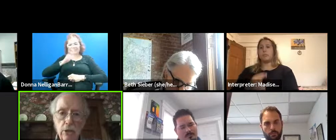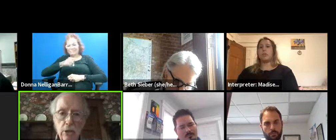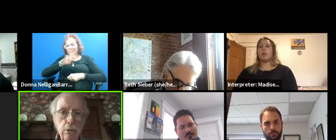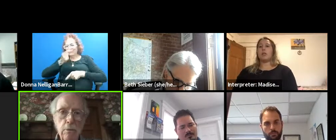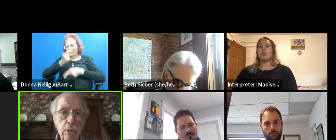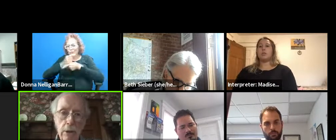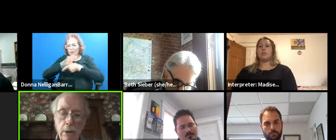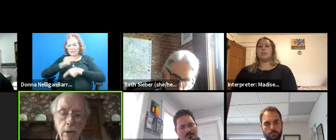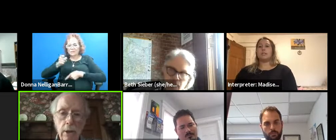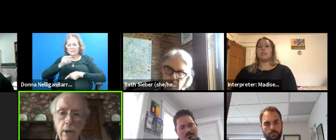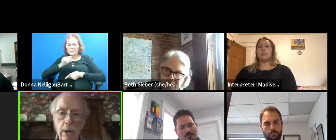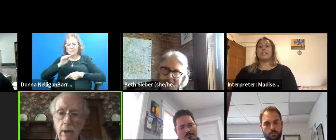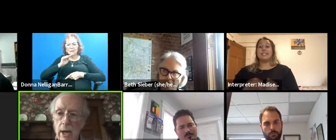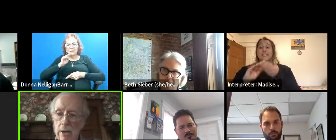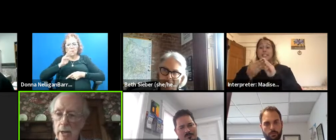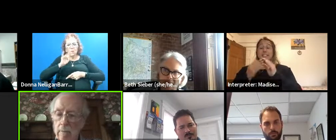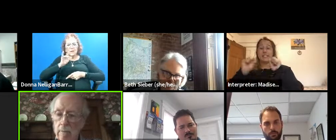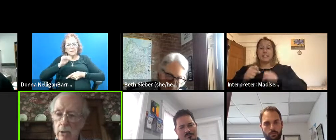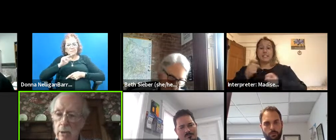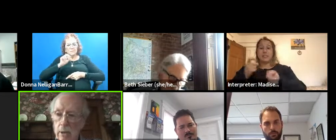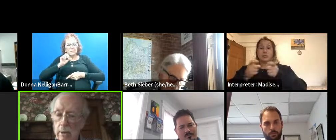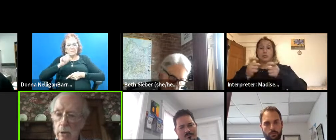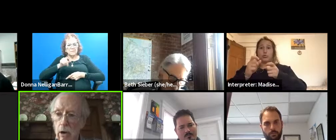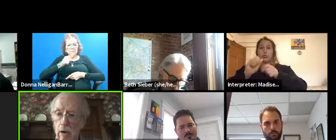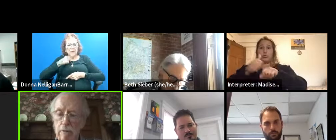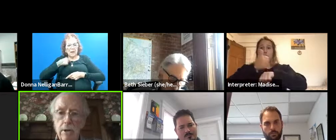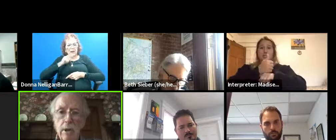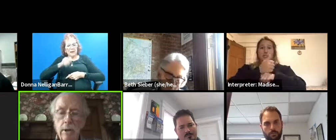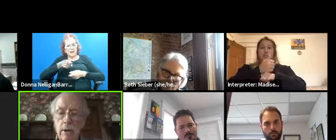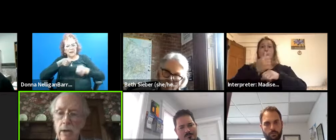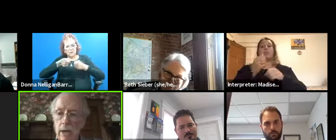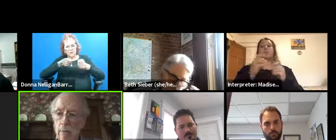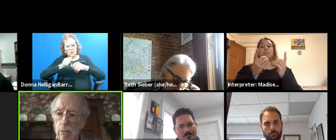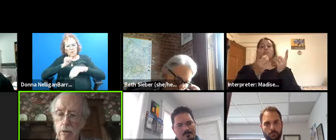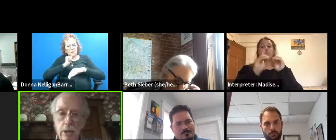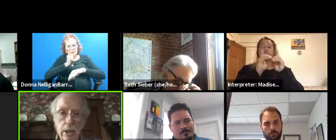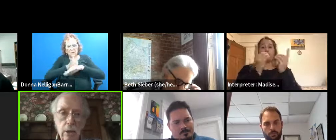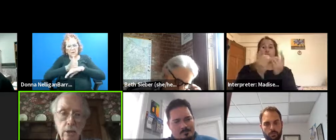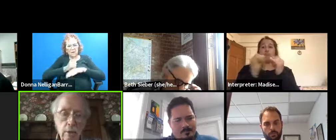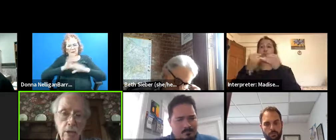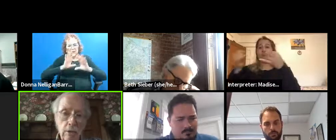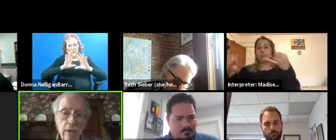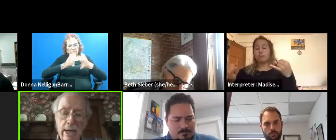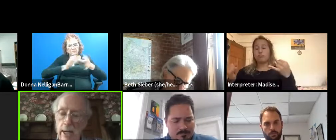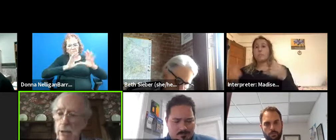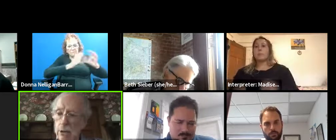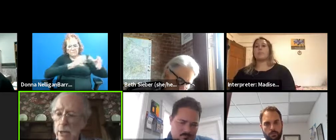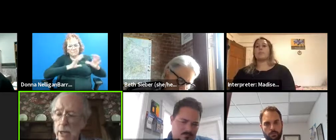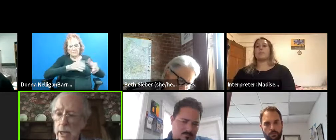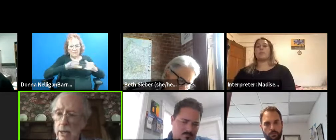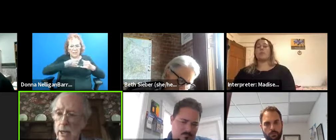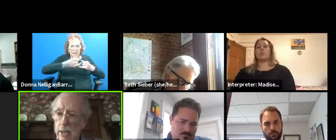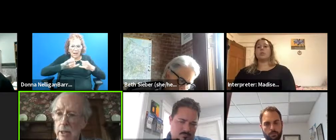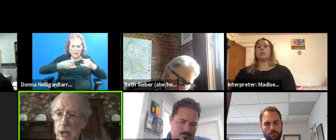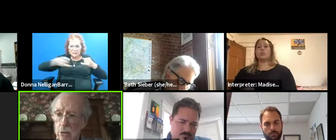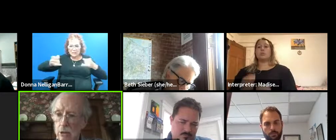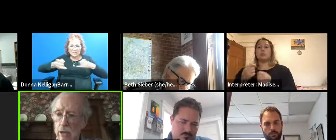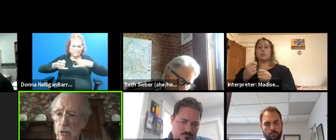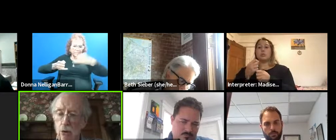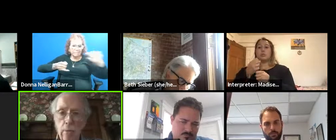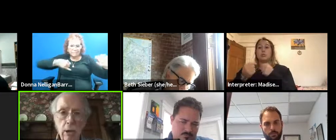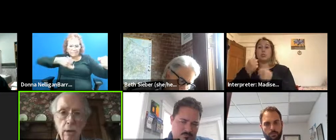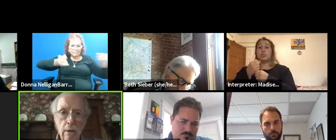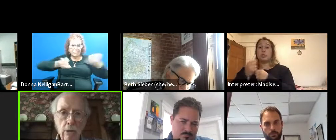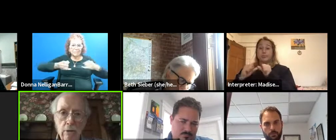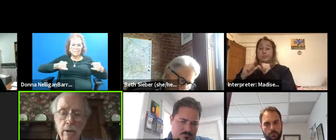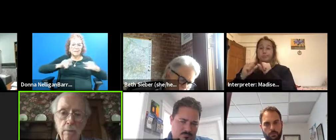do the city's district, period. And often over the years, over the decades, the districts that have